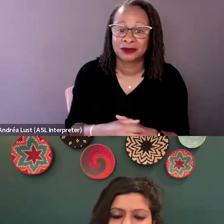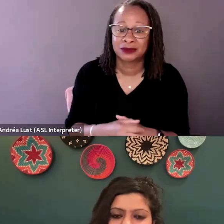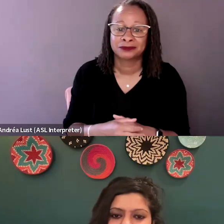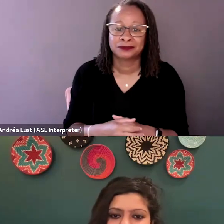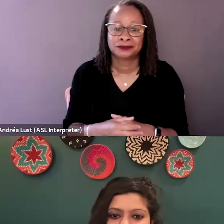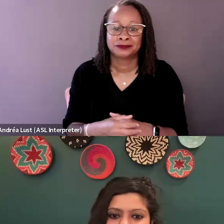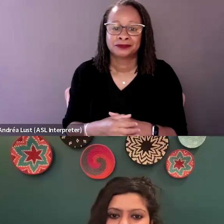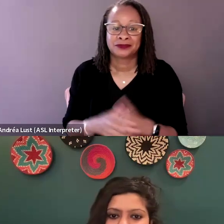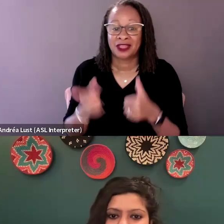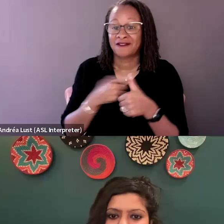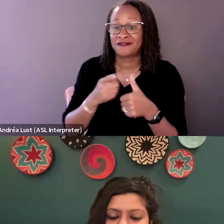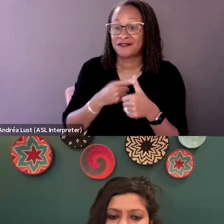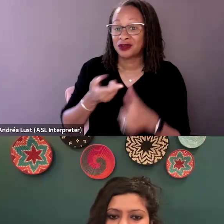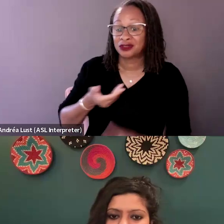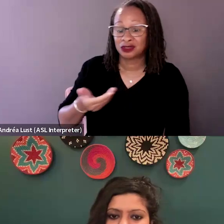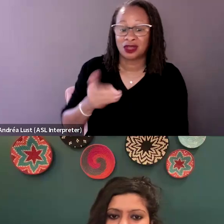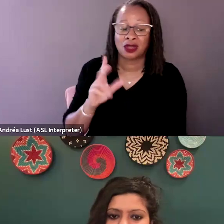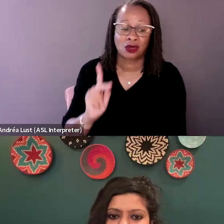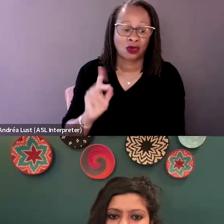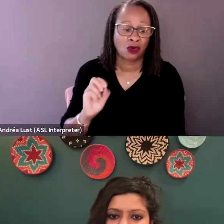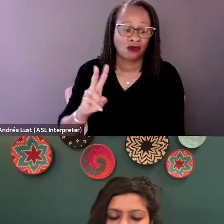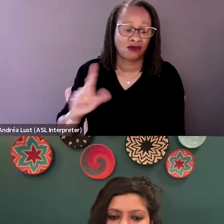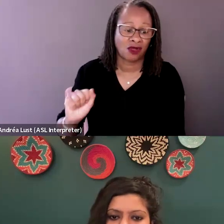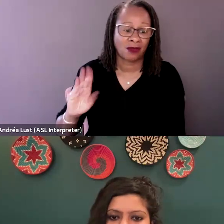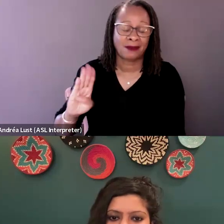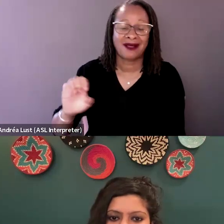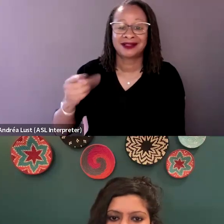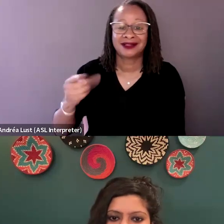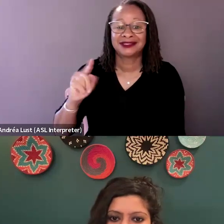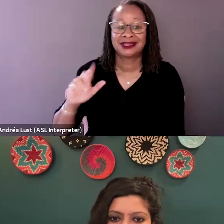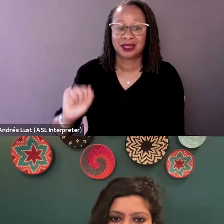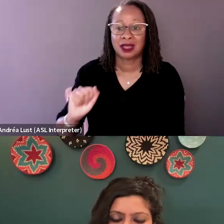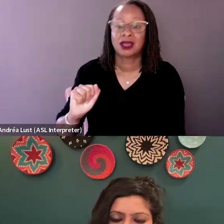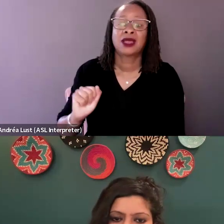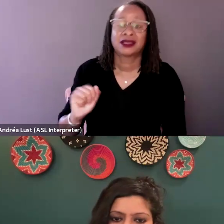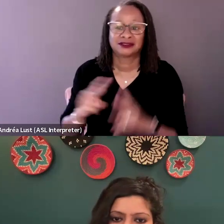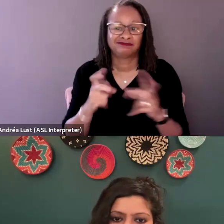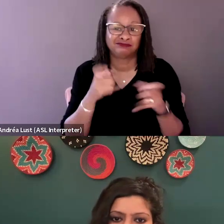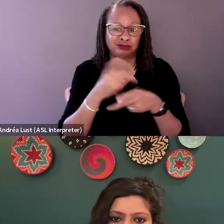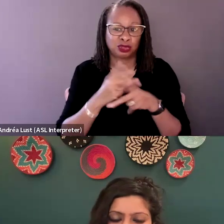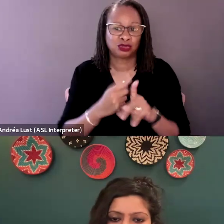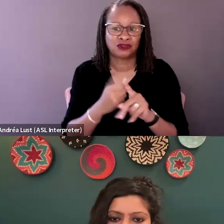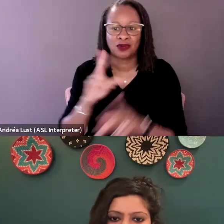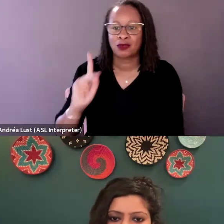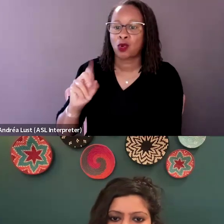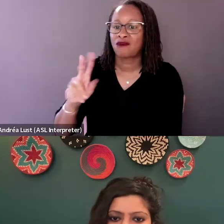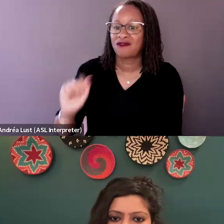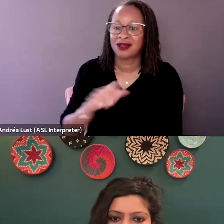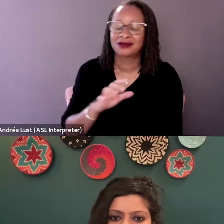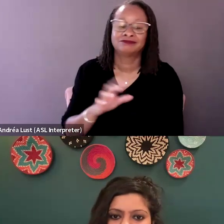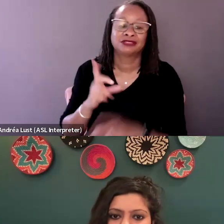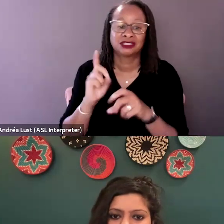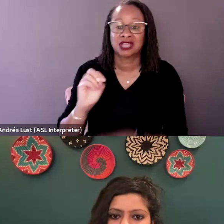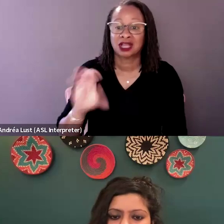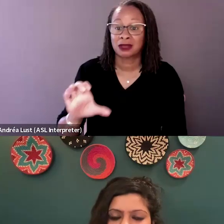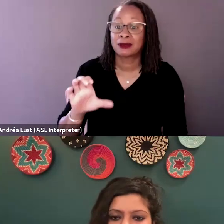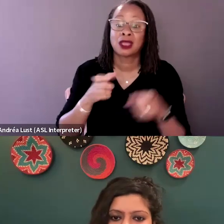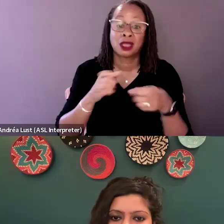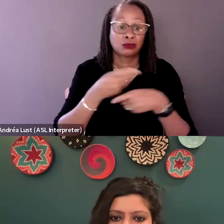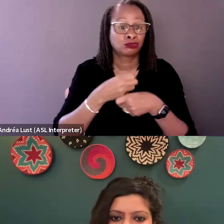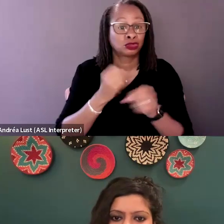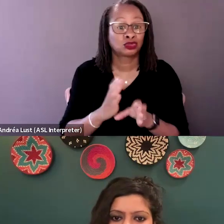all of you guys who have joined us online. I know most of you don't really need introduction to these two, but I want to say nice things about